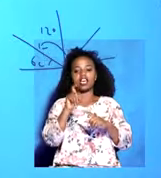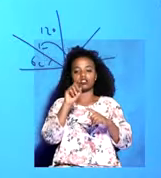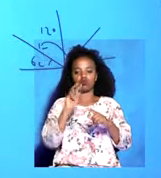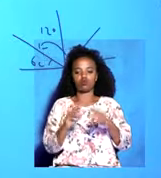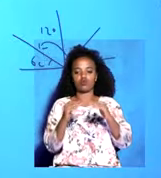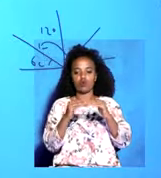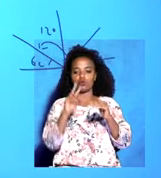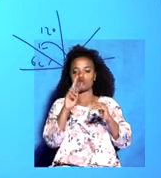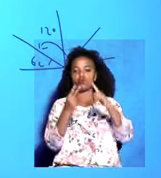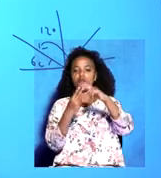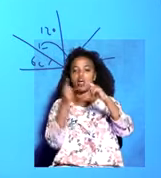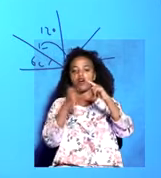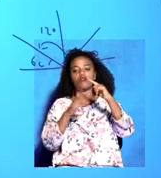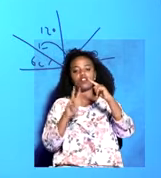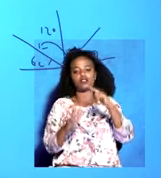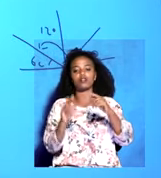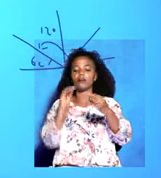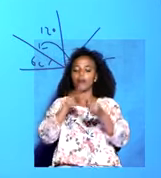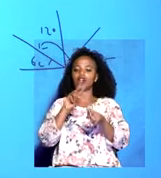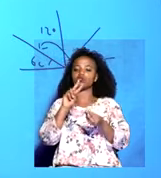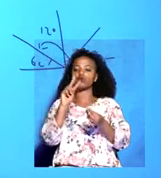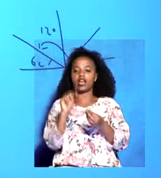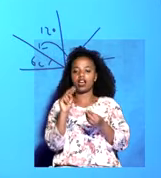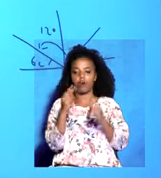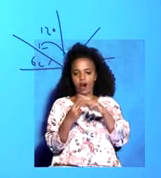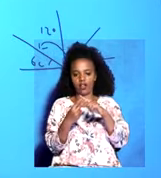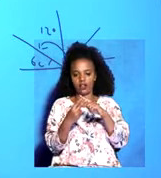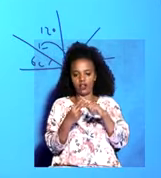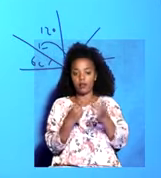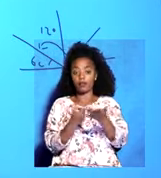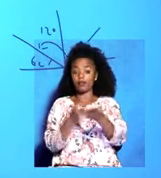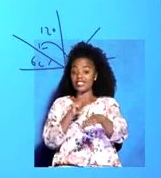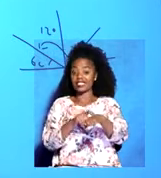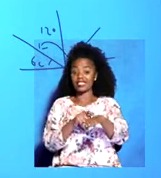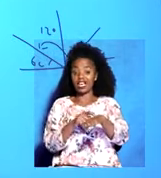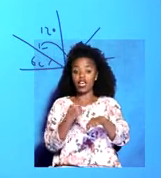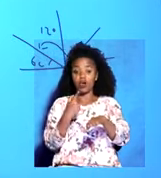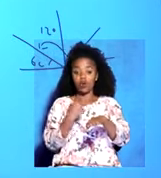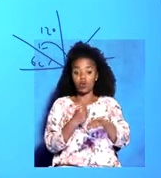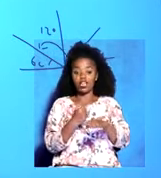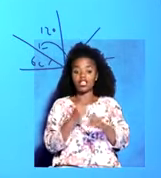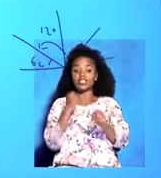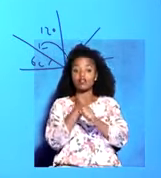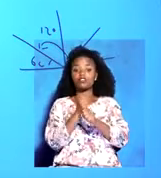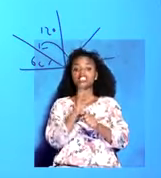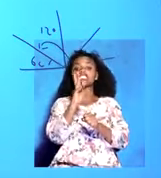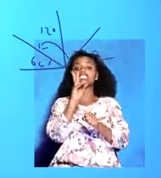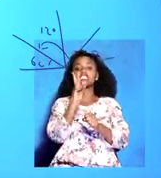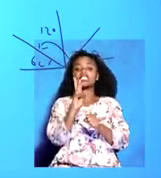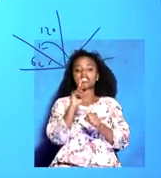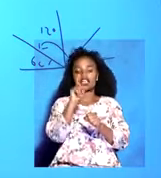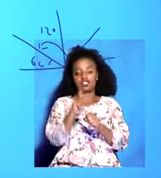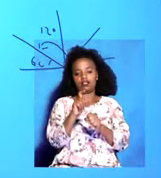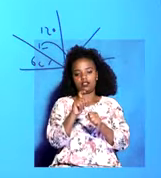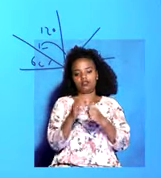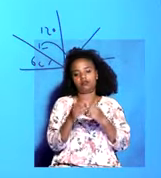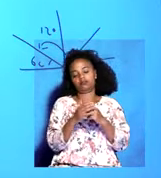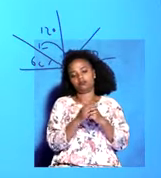to 2 pi over 3 plus 2n pi. Because in this case we are not solving for x, simply we are calculating for